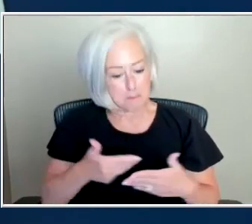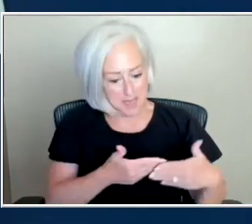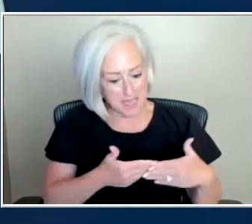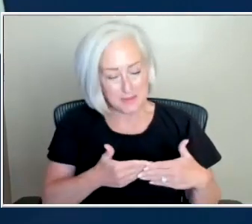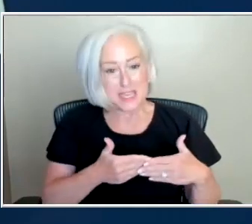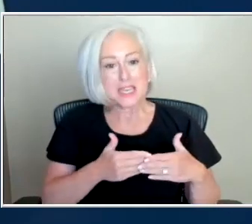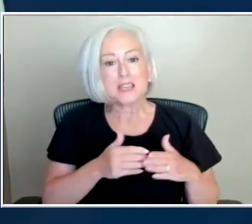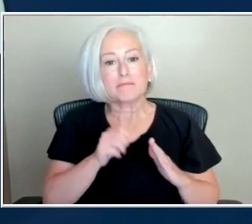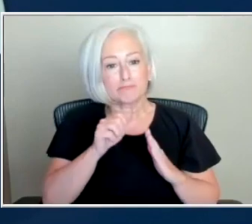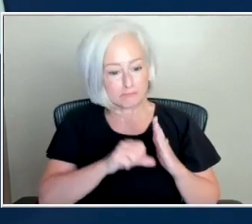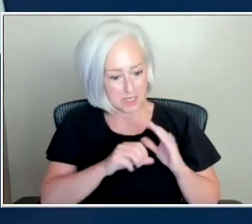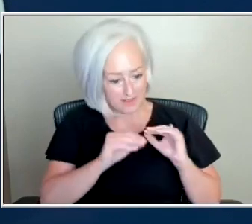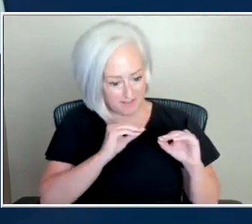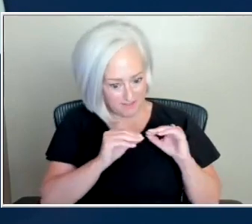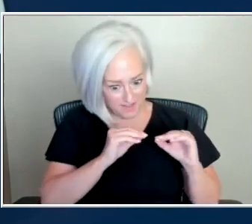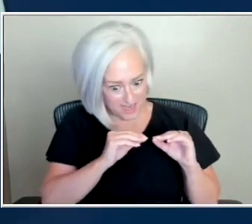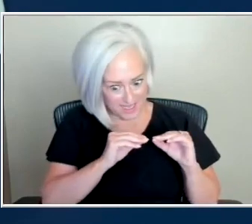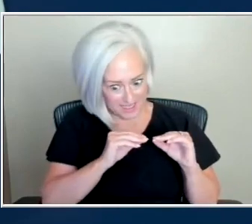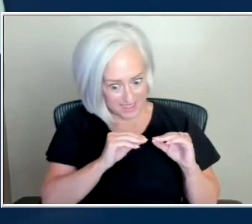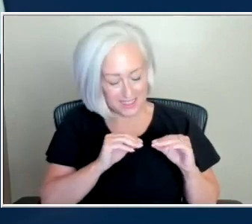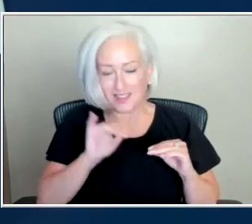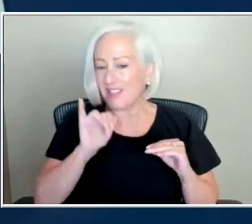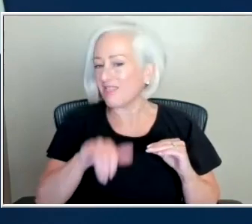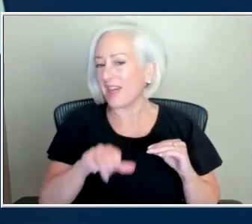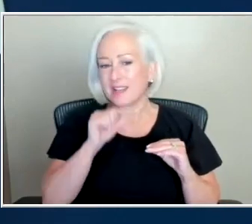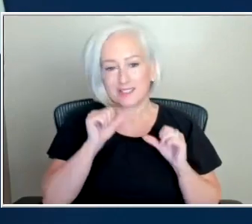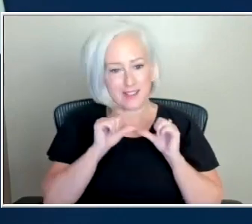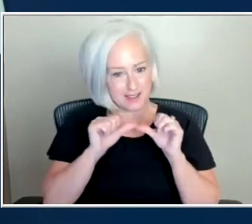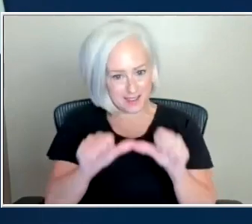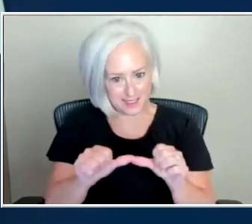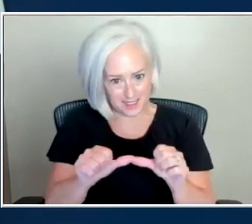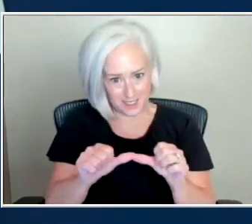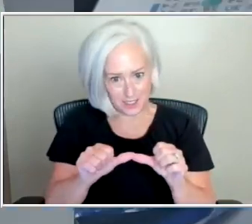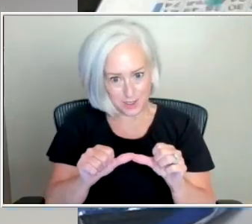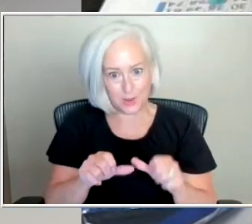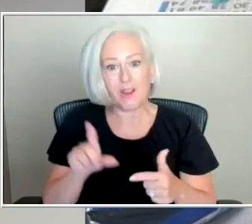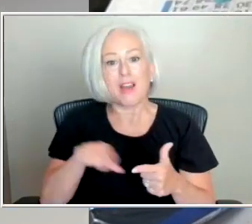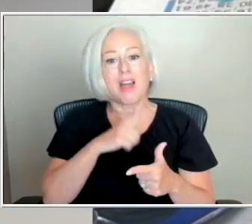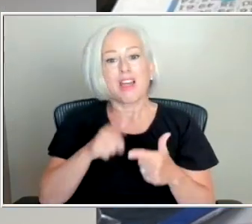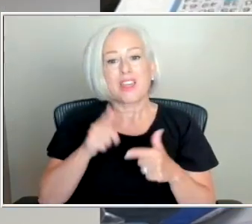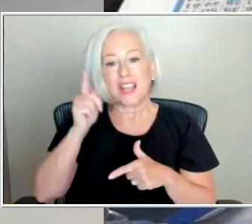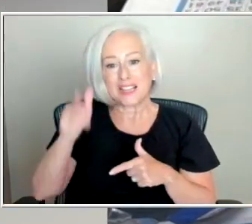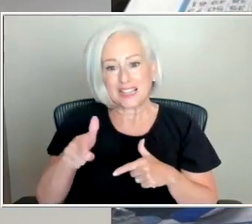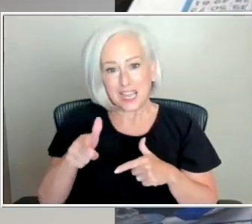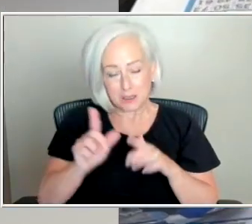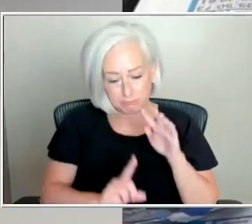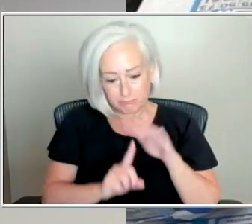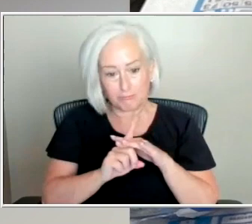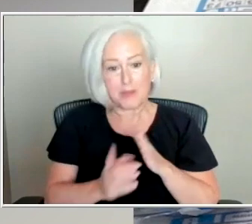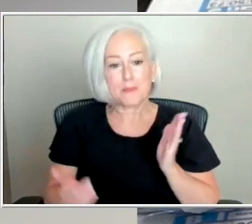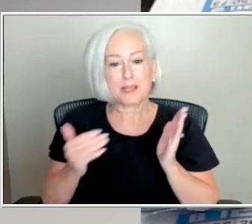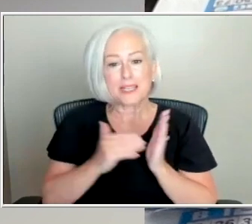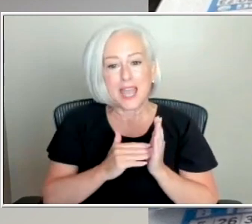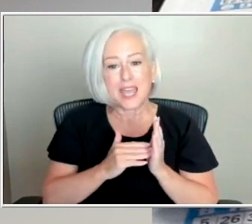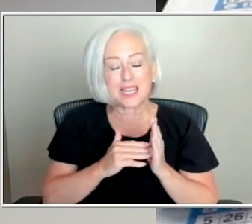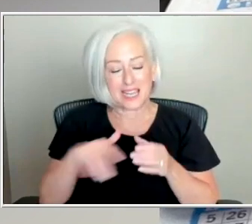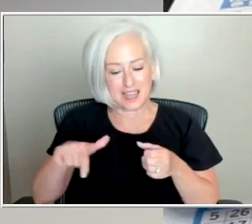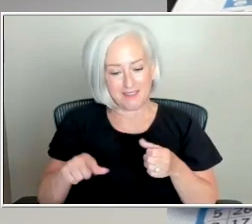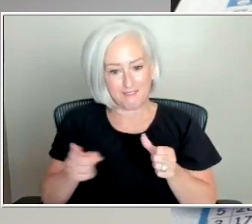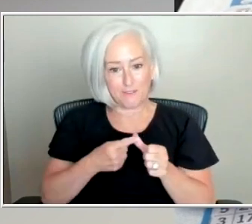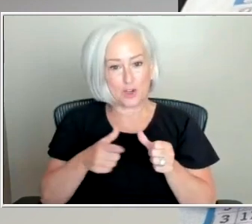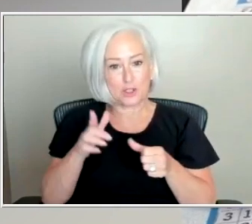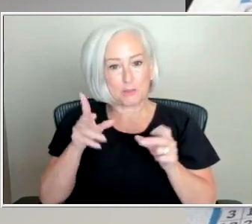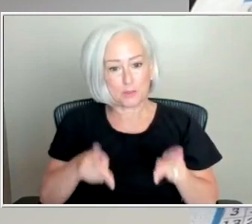she became the very first person in our area to get a certain type of implant. If you really want to see Kaylee Patterson light